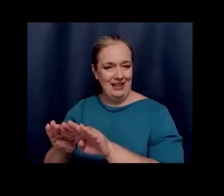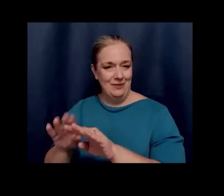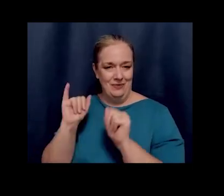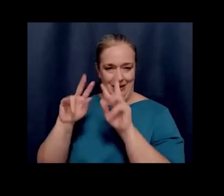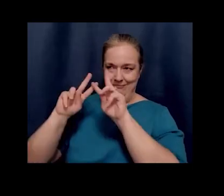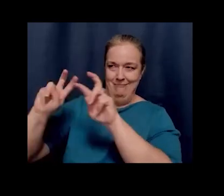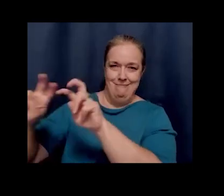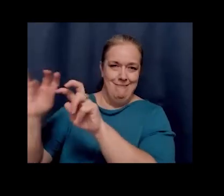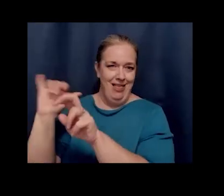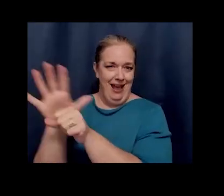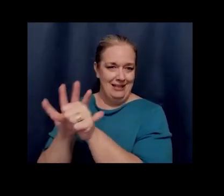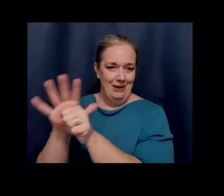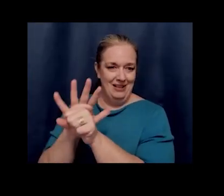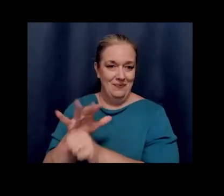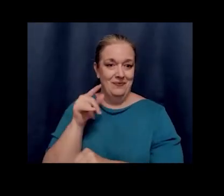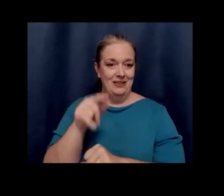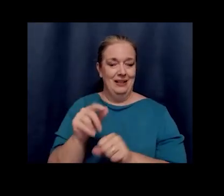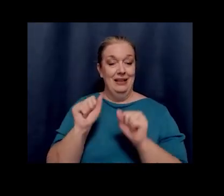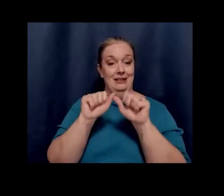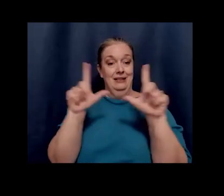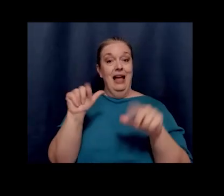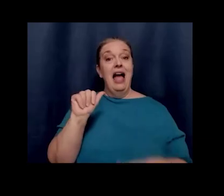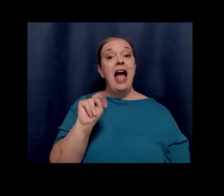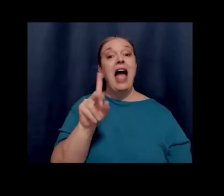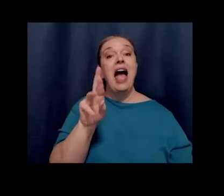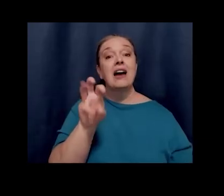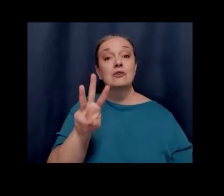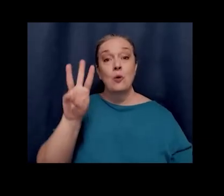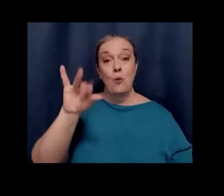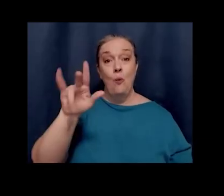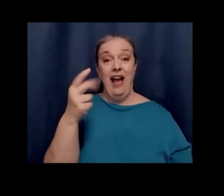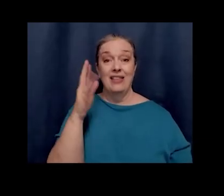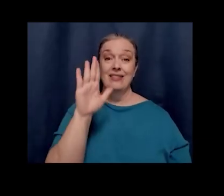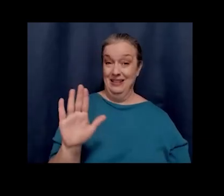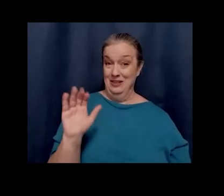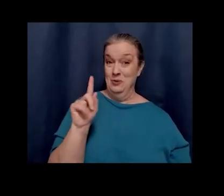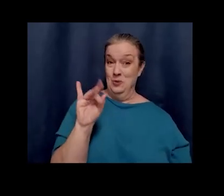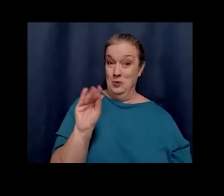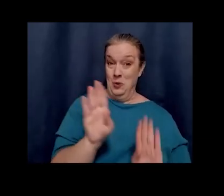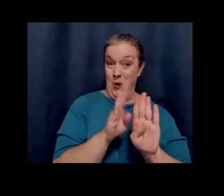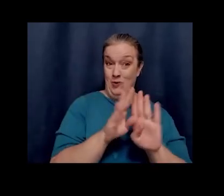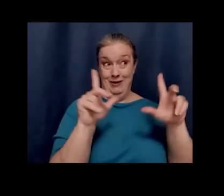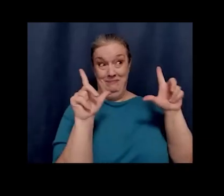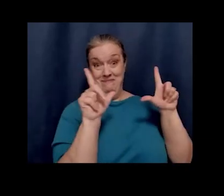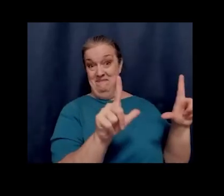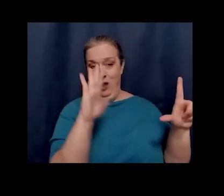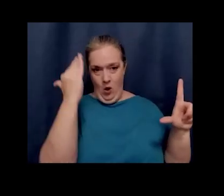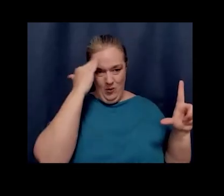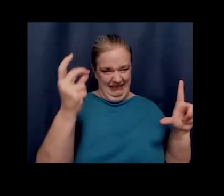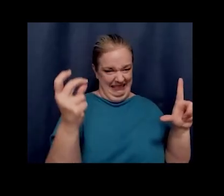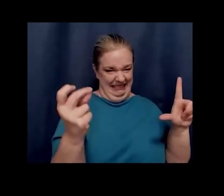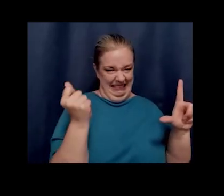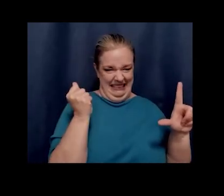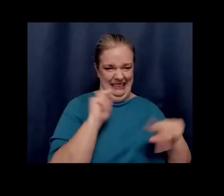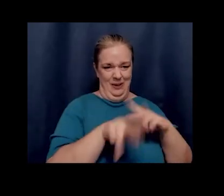inside. This is the sign on Andrew Wyeth's studio door. So that lets you know immediately the kind of